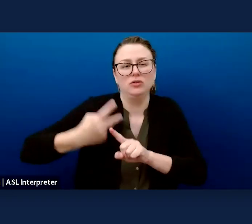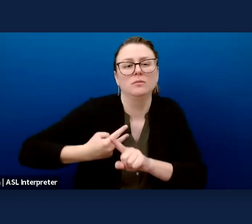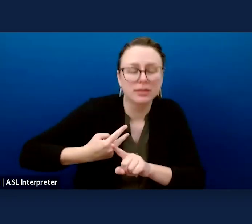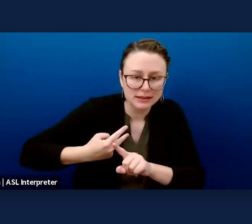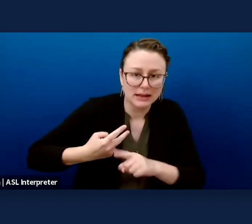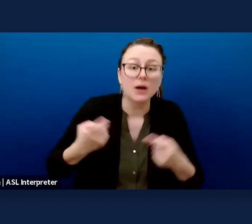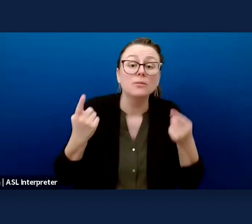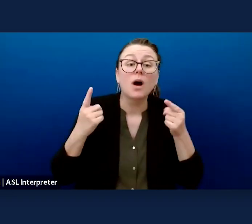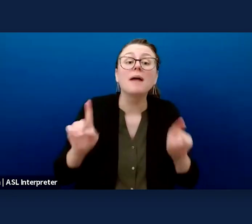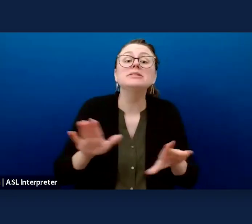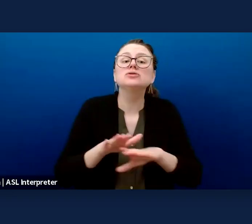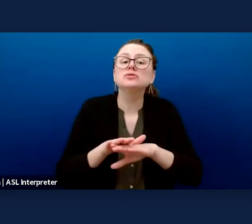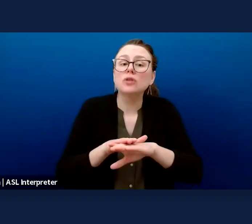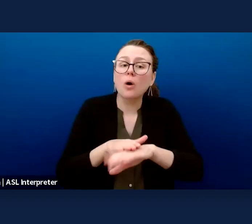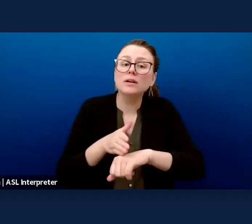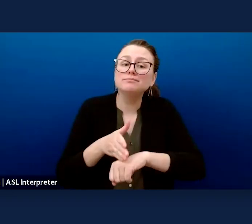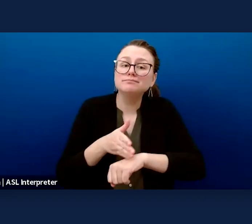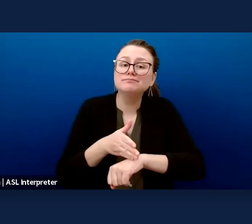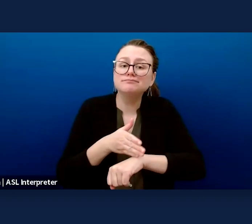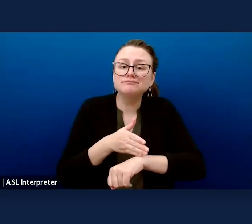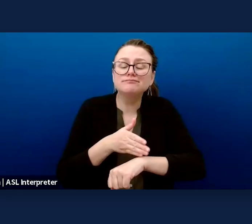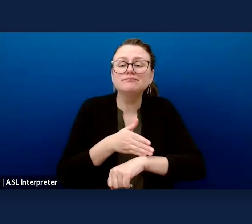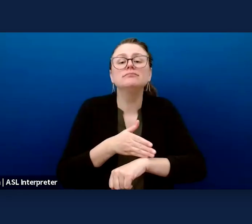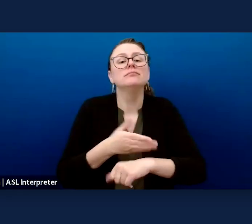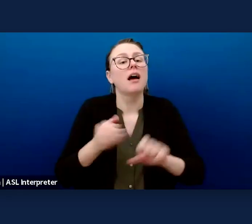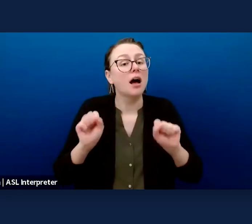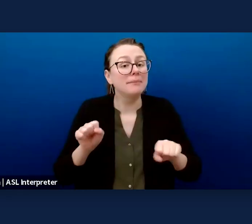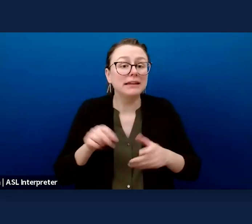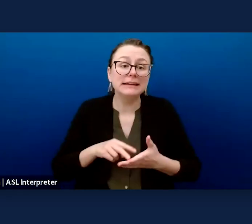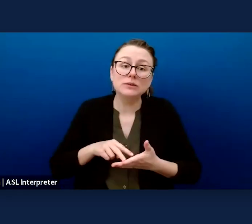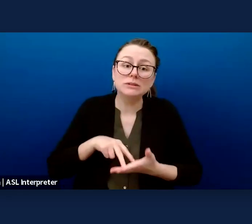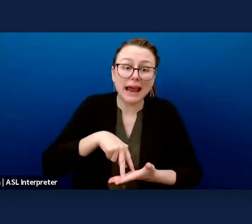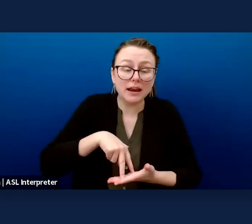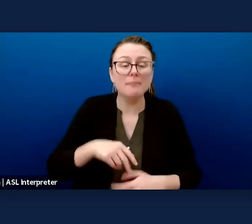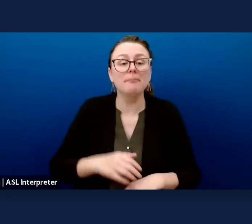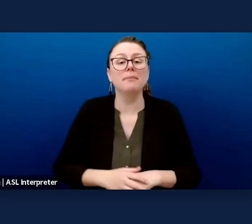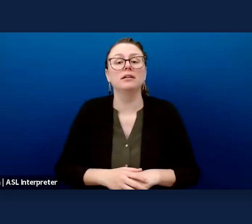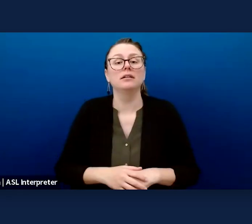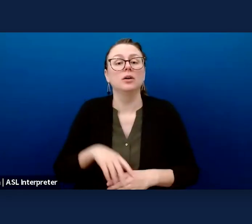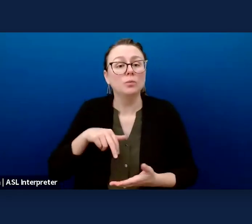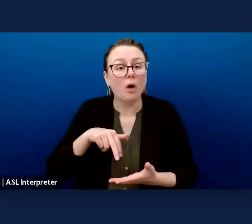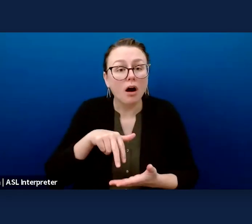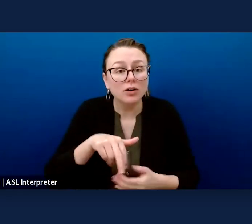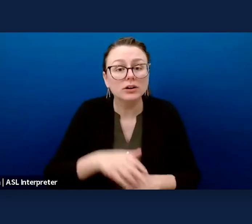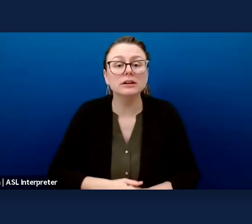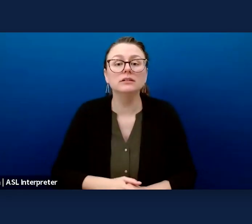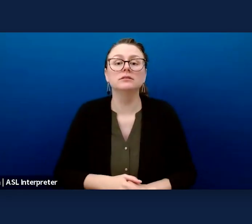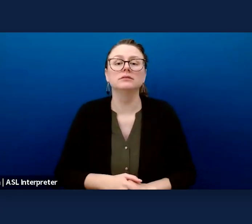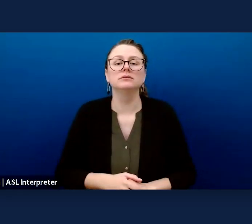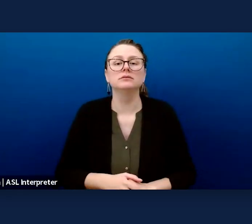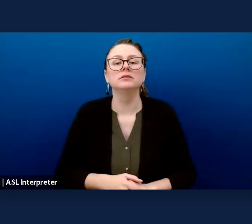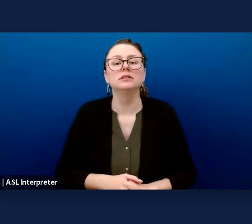surely redeveloped the ability to stand up and walk, and